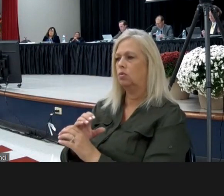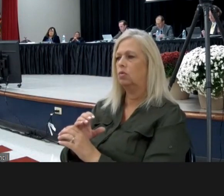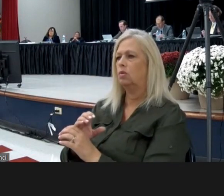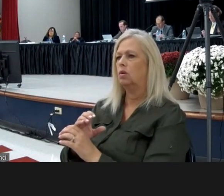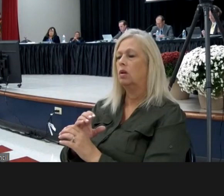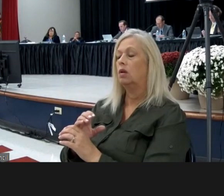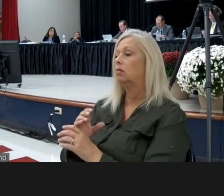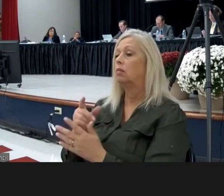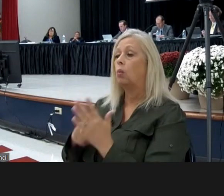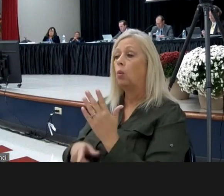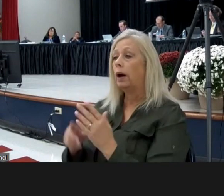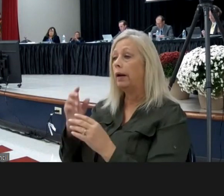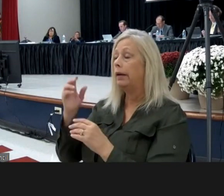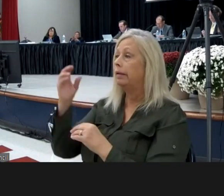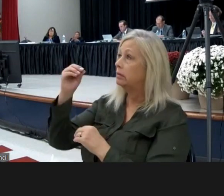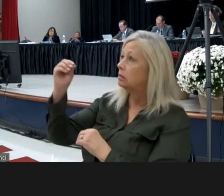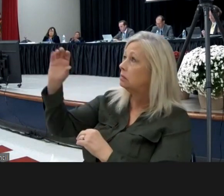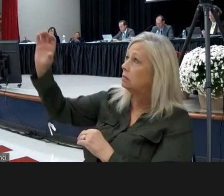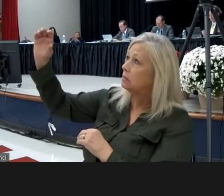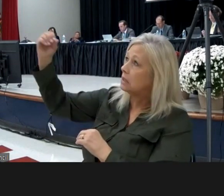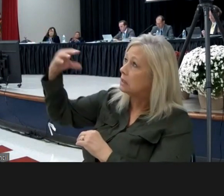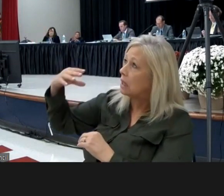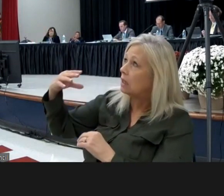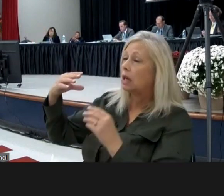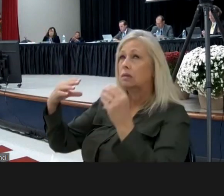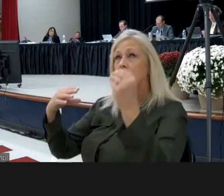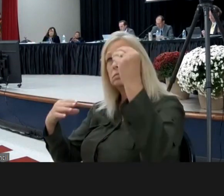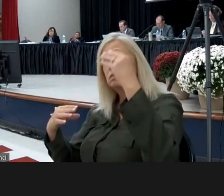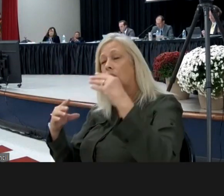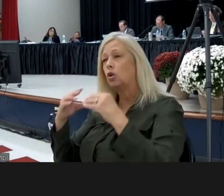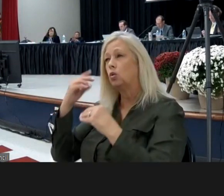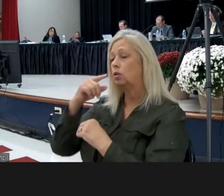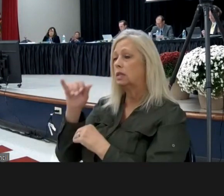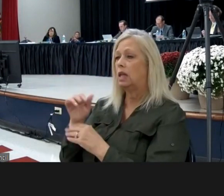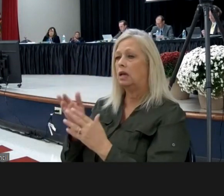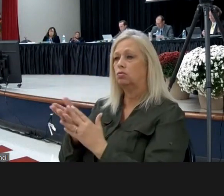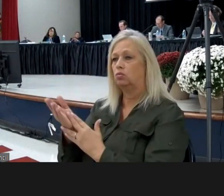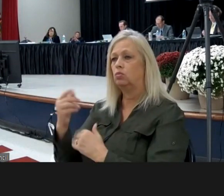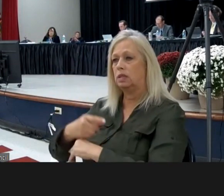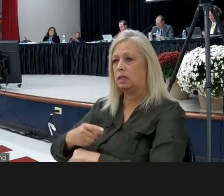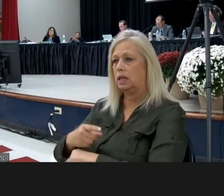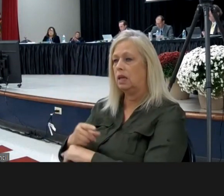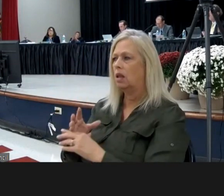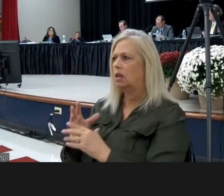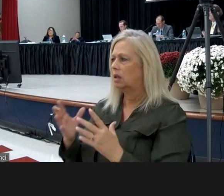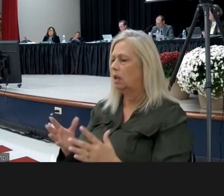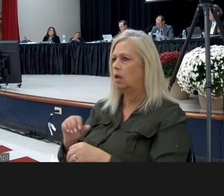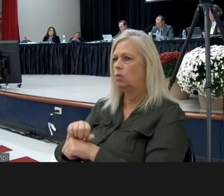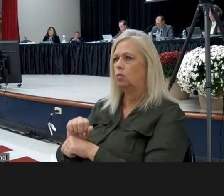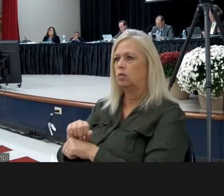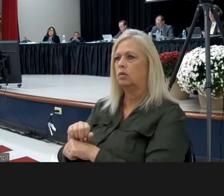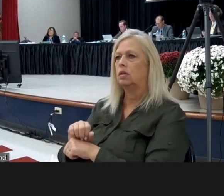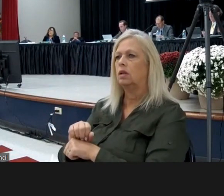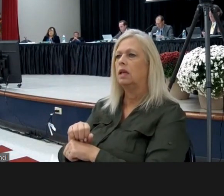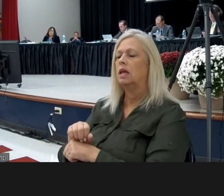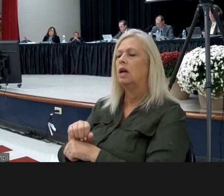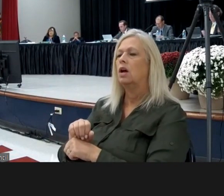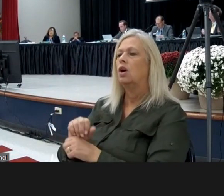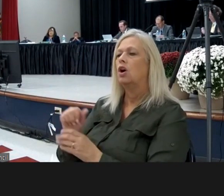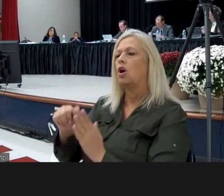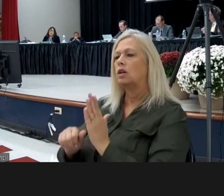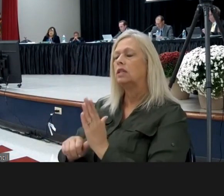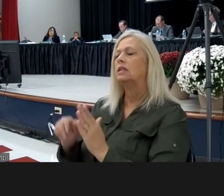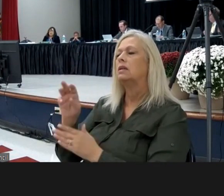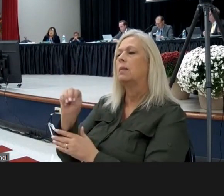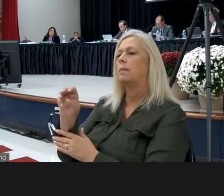look like at different heights and those kinds of things. So a lot of work's been going on here. When I mentioned architectural massing, the first bullet point